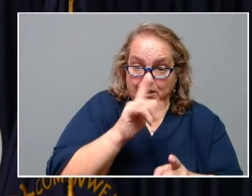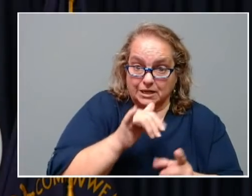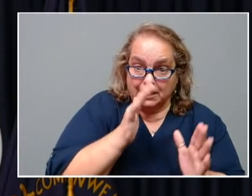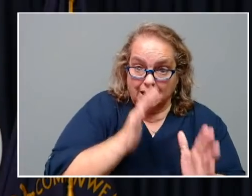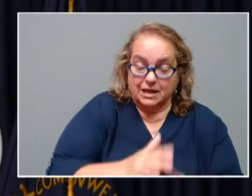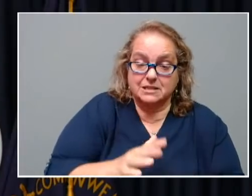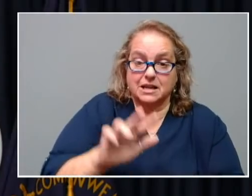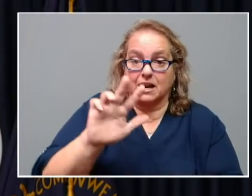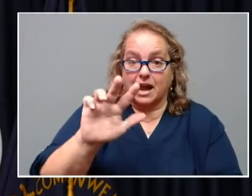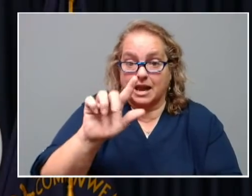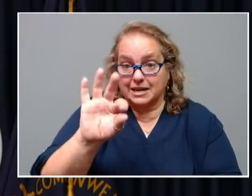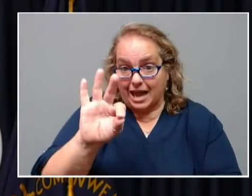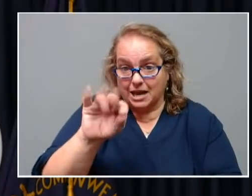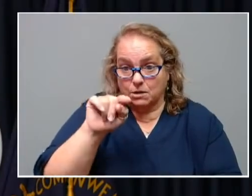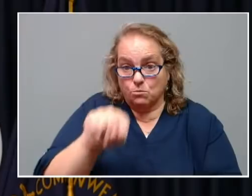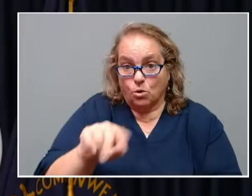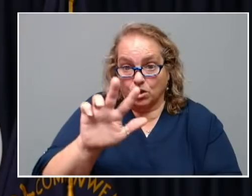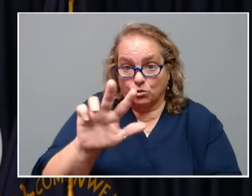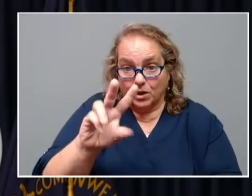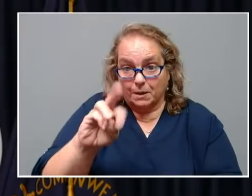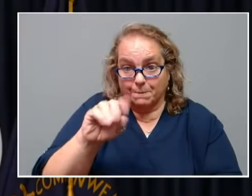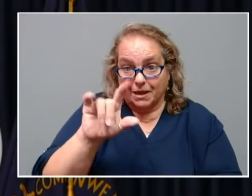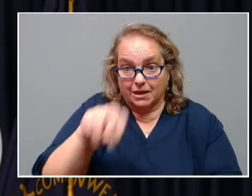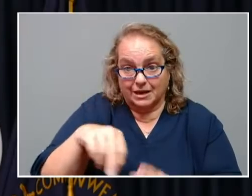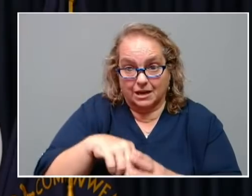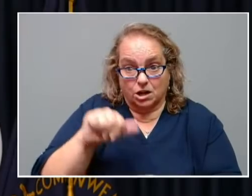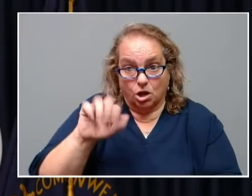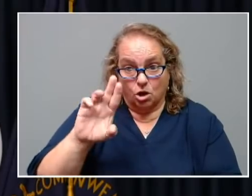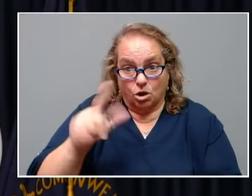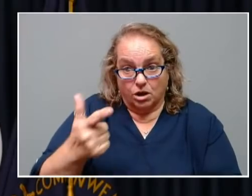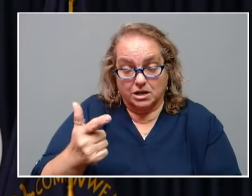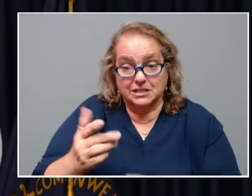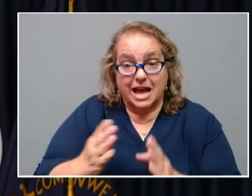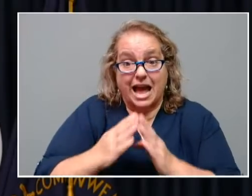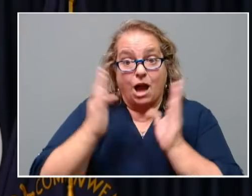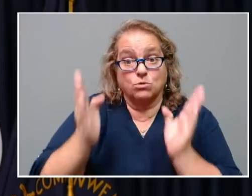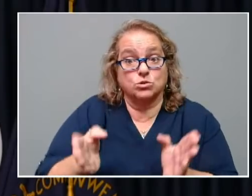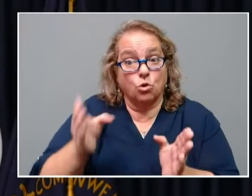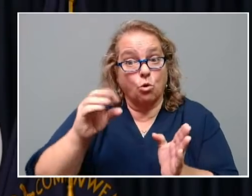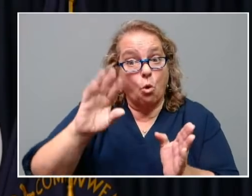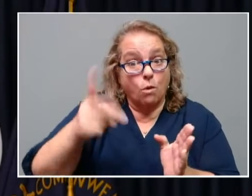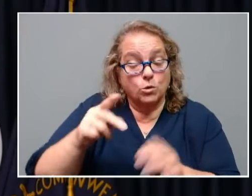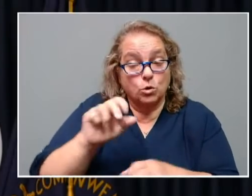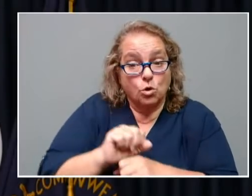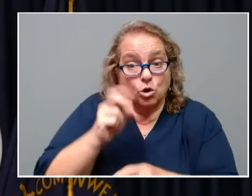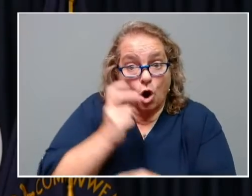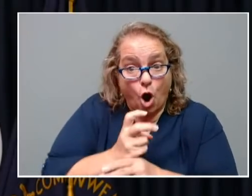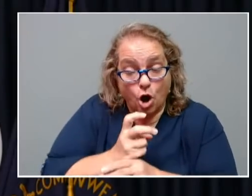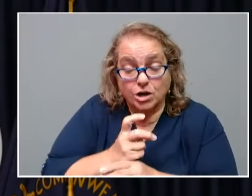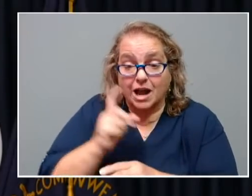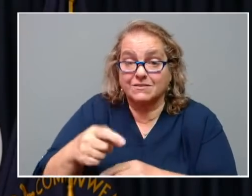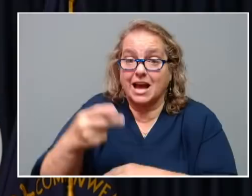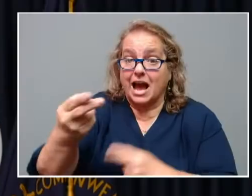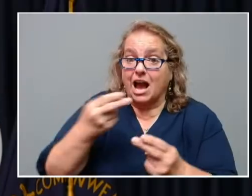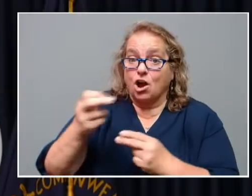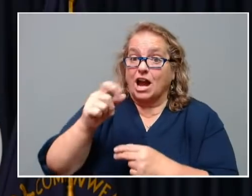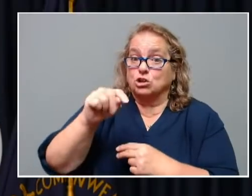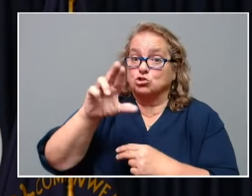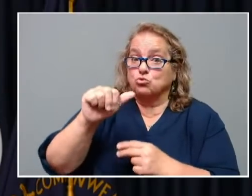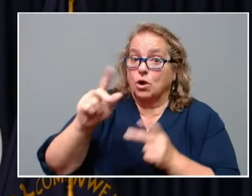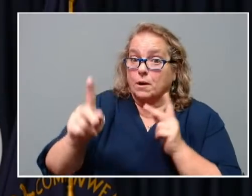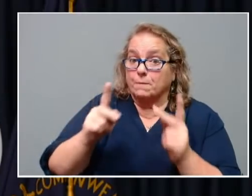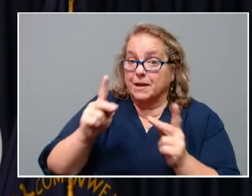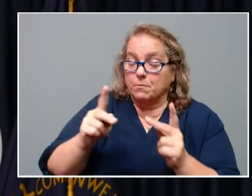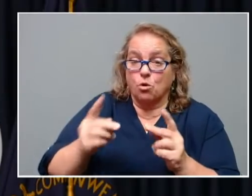in August. Housing corporations worked hard. They've had to hire extra people, utilizing extra vendors to help.